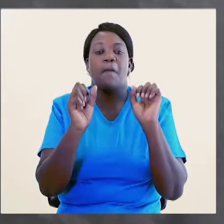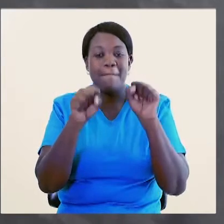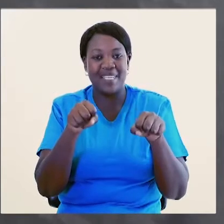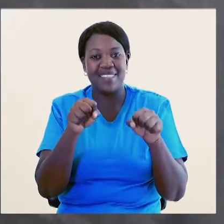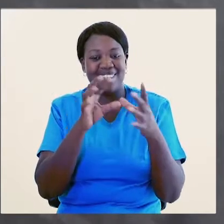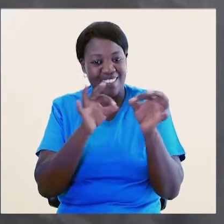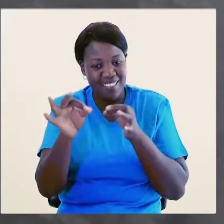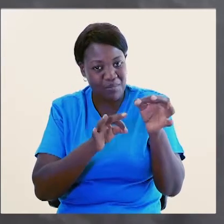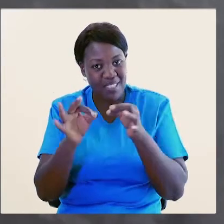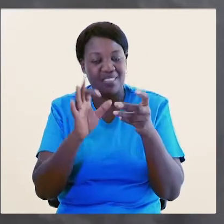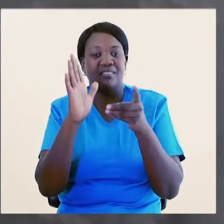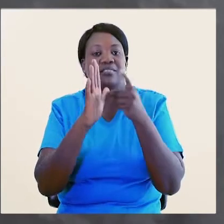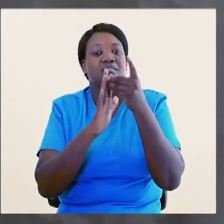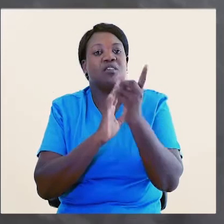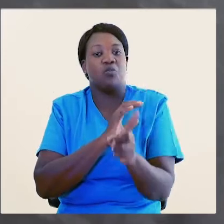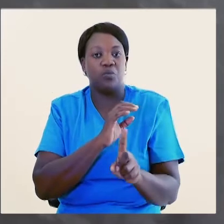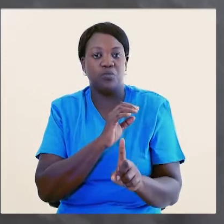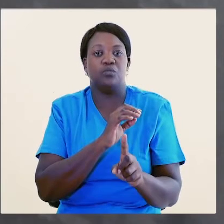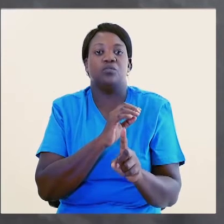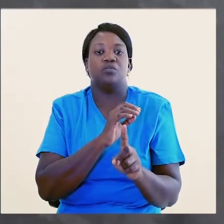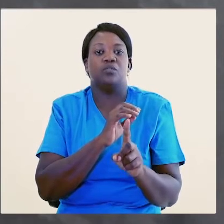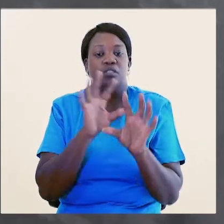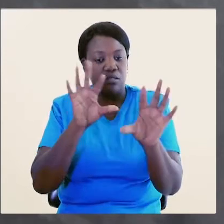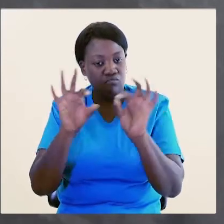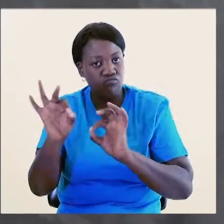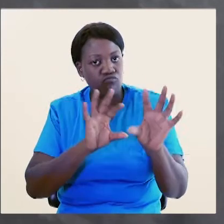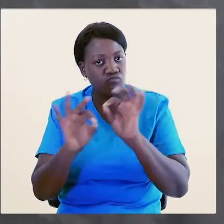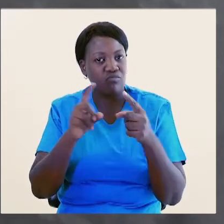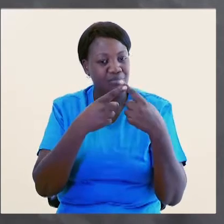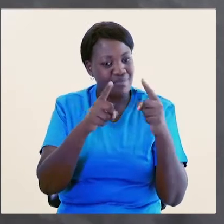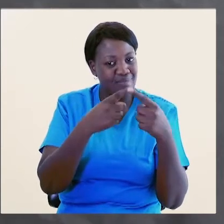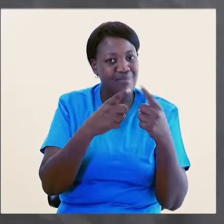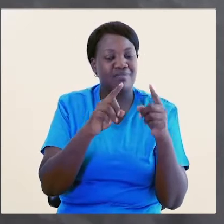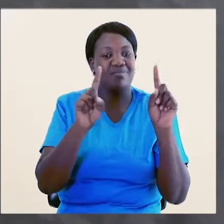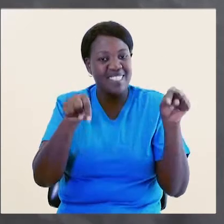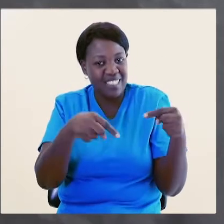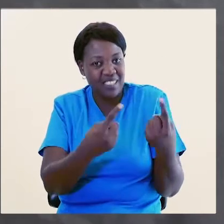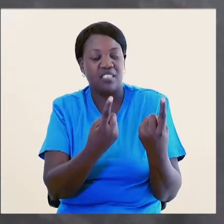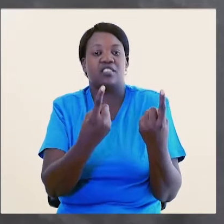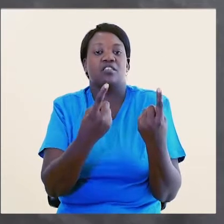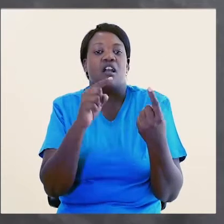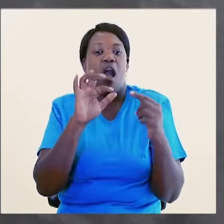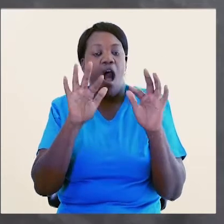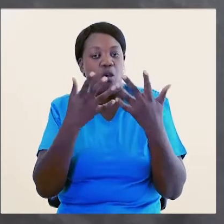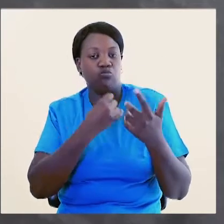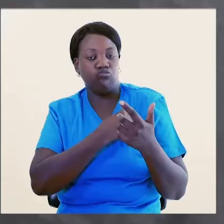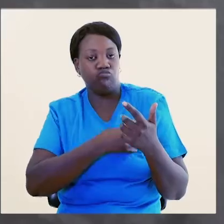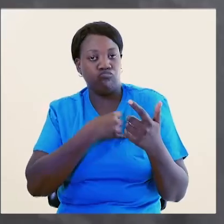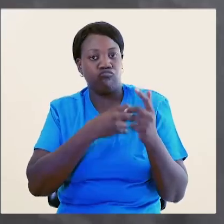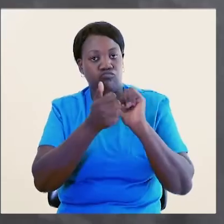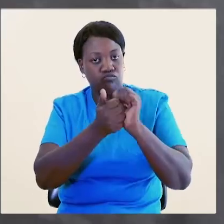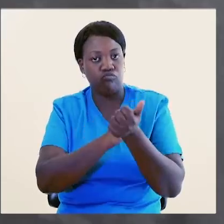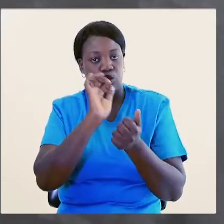able to explain what development is, identify the different aspects of development and how they affect your life, measure levels